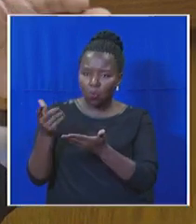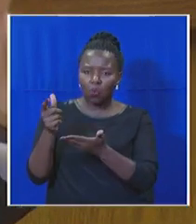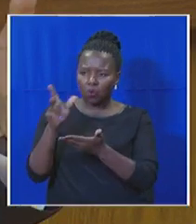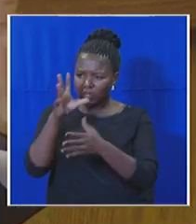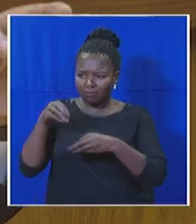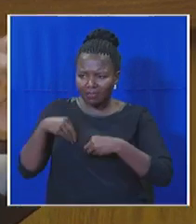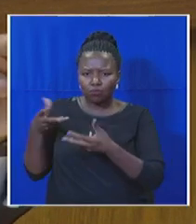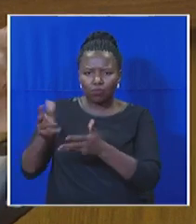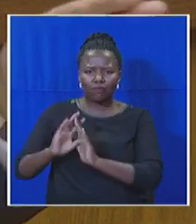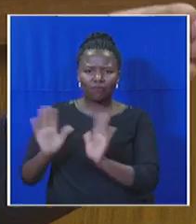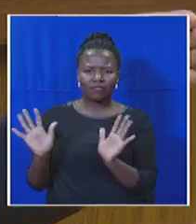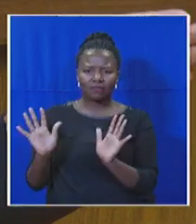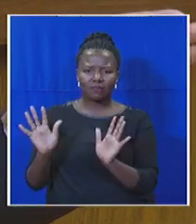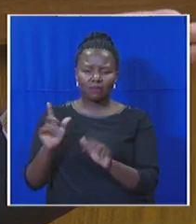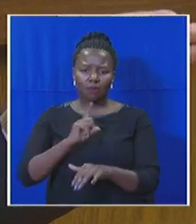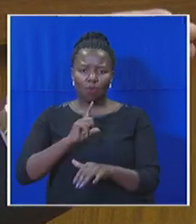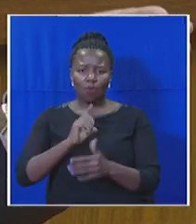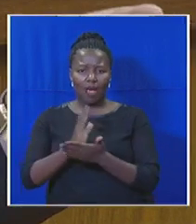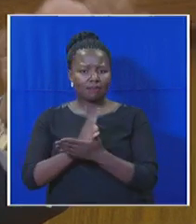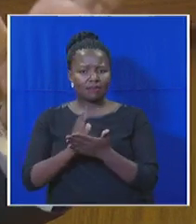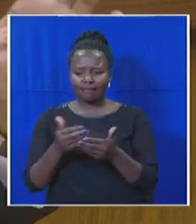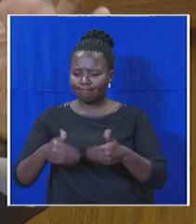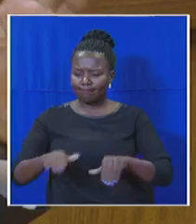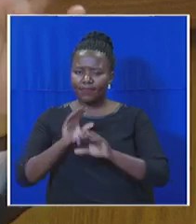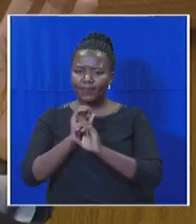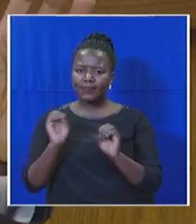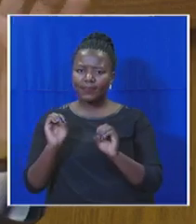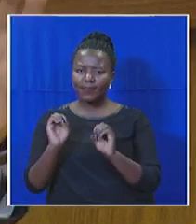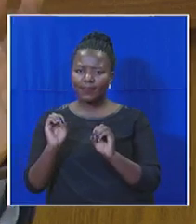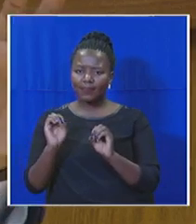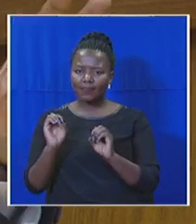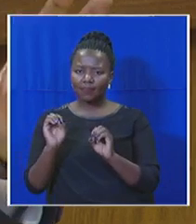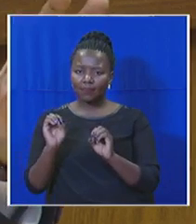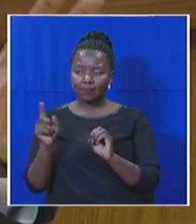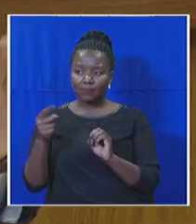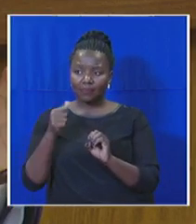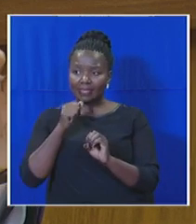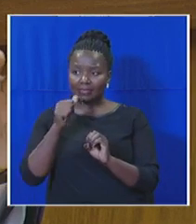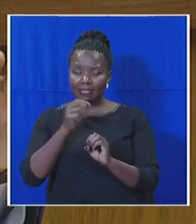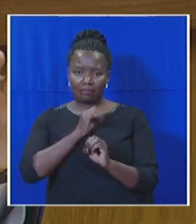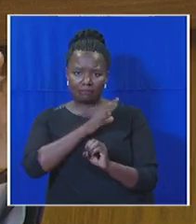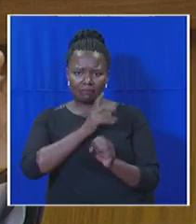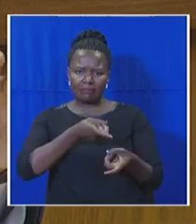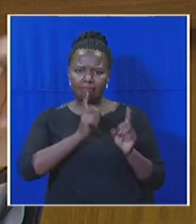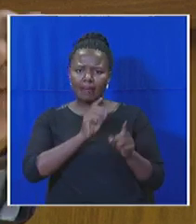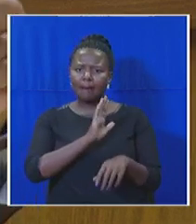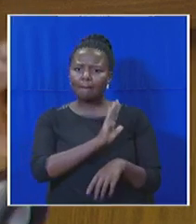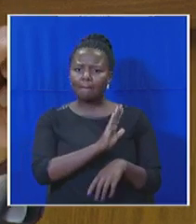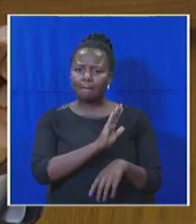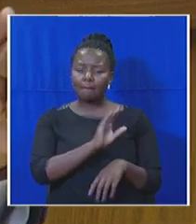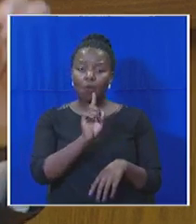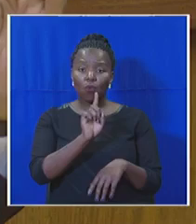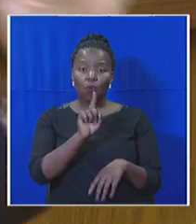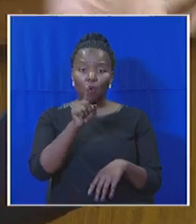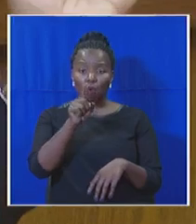Because at times people are one-sided. People at times think that Hamas is more extreme. They